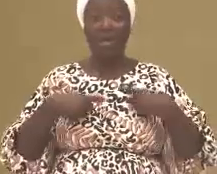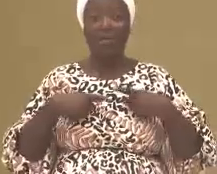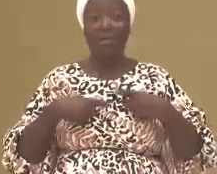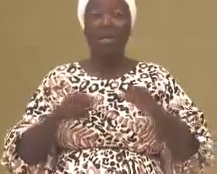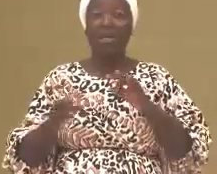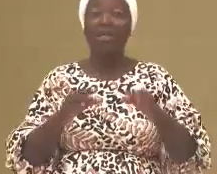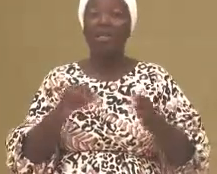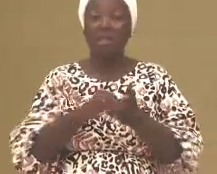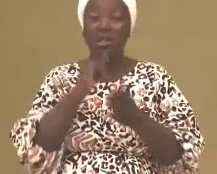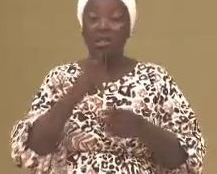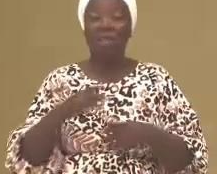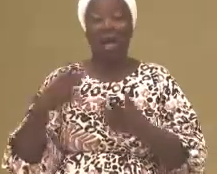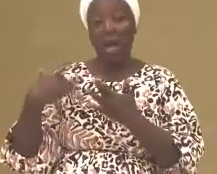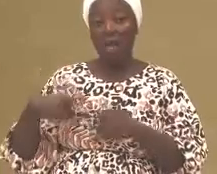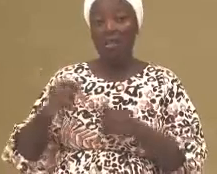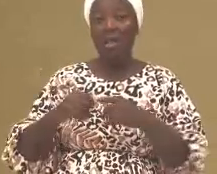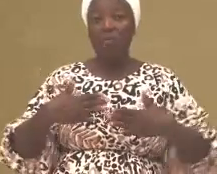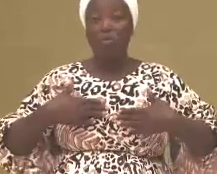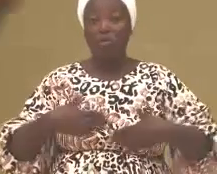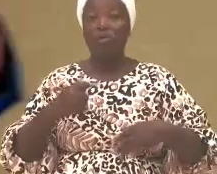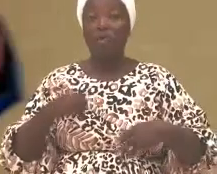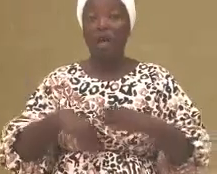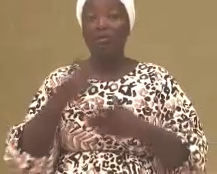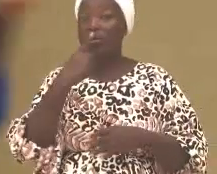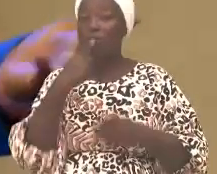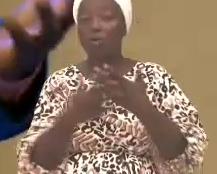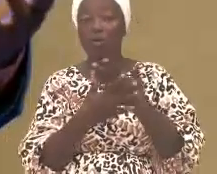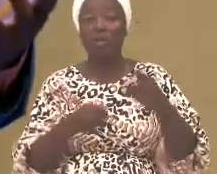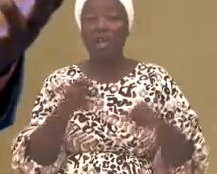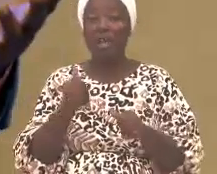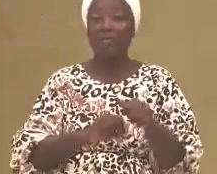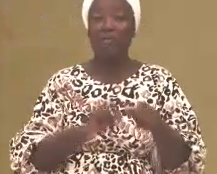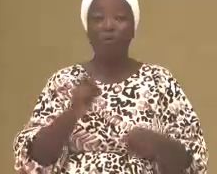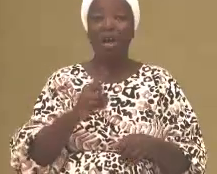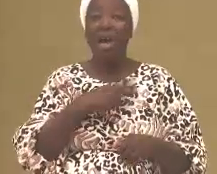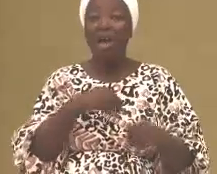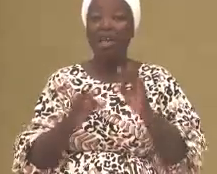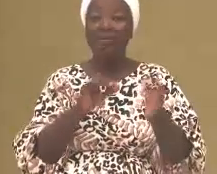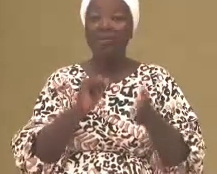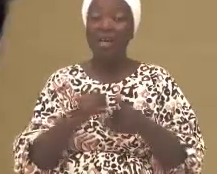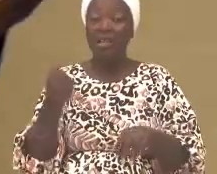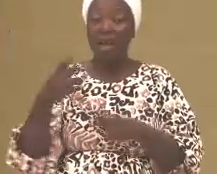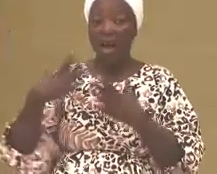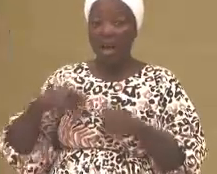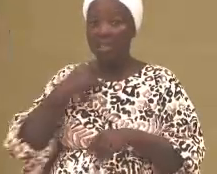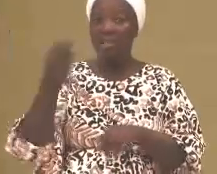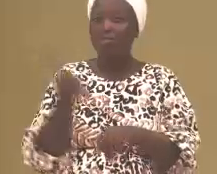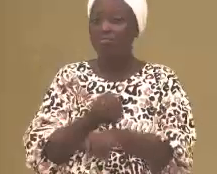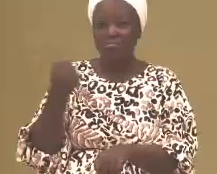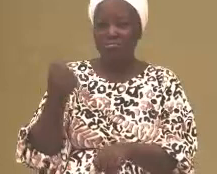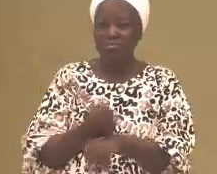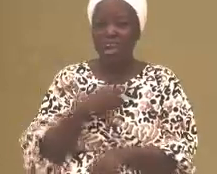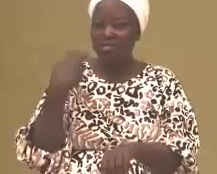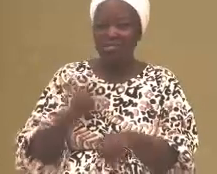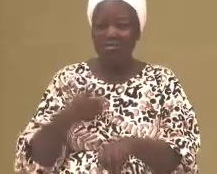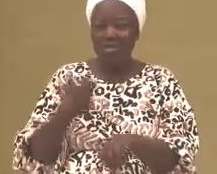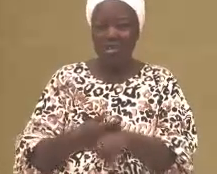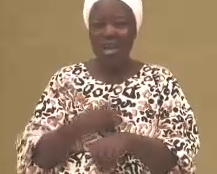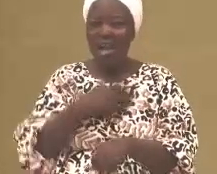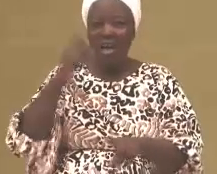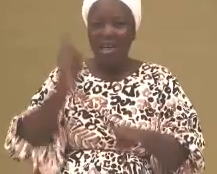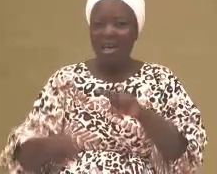all the blood everywhere. And if that heart is stony and cannot move and cannot do its work, we're